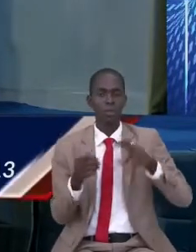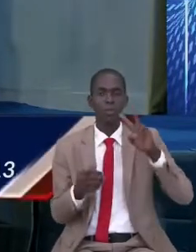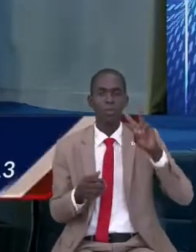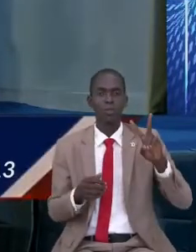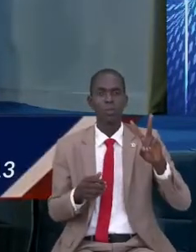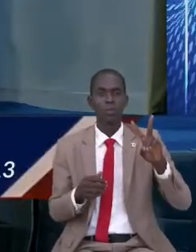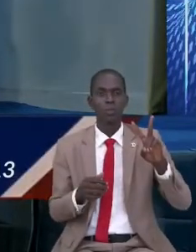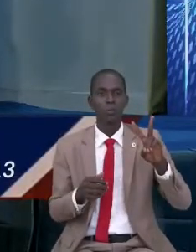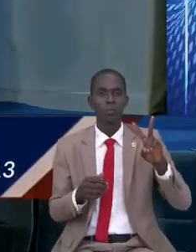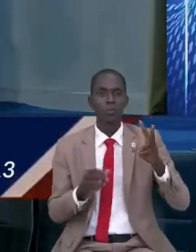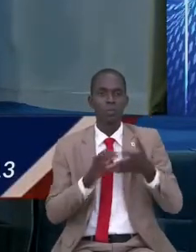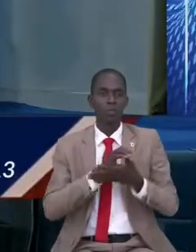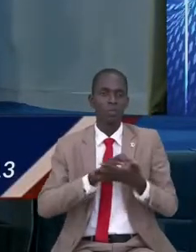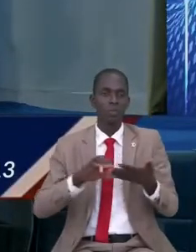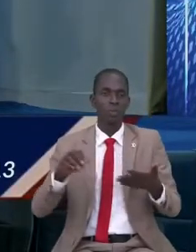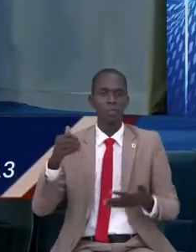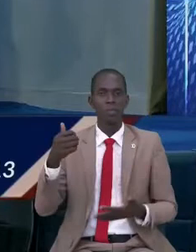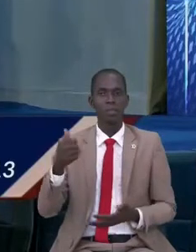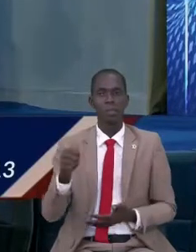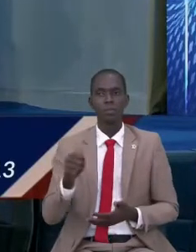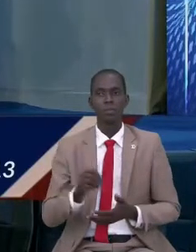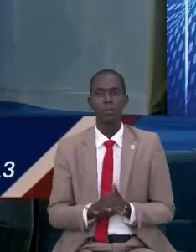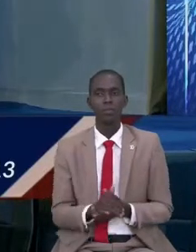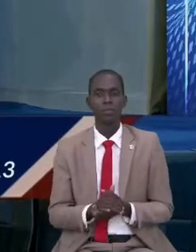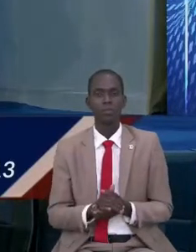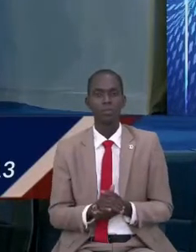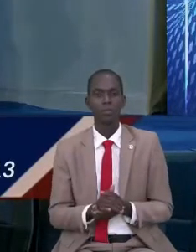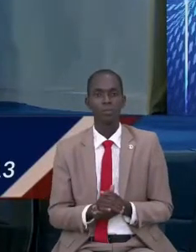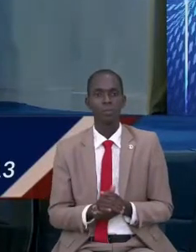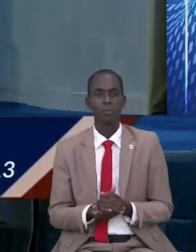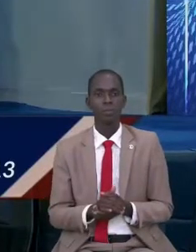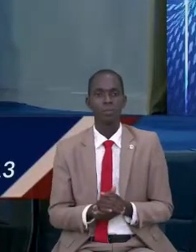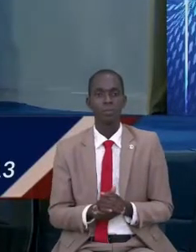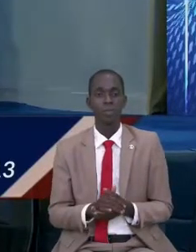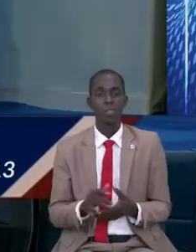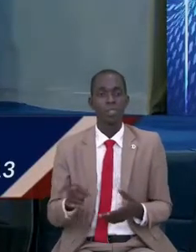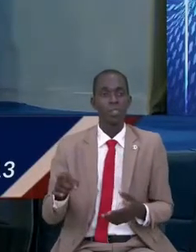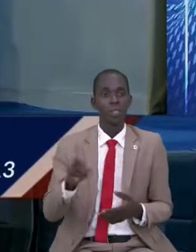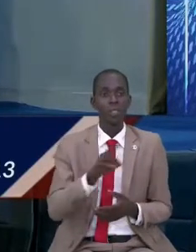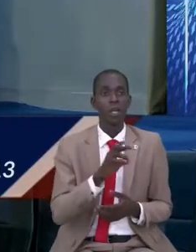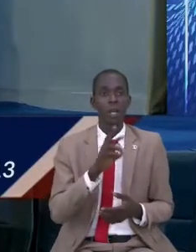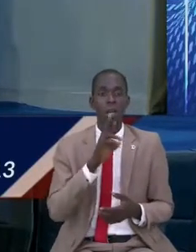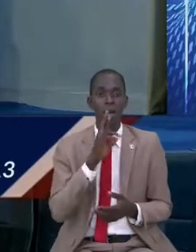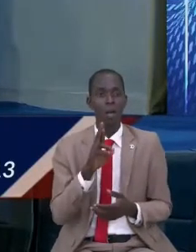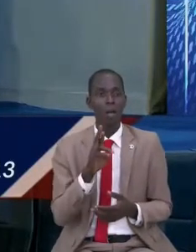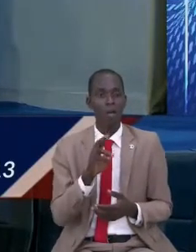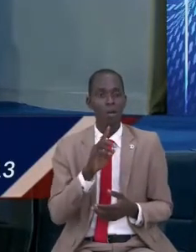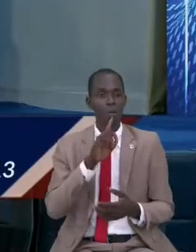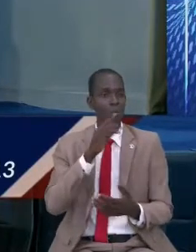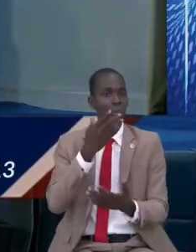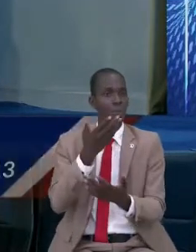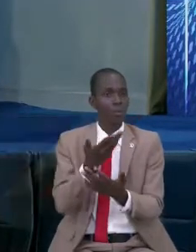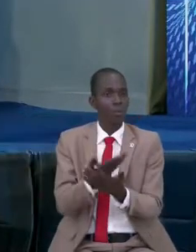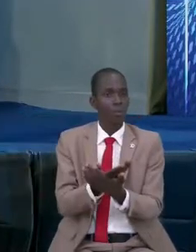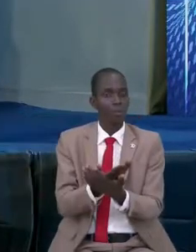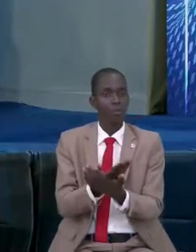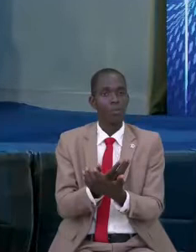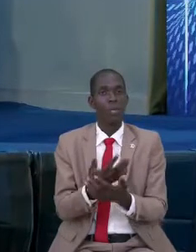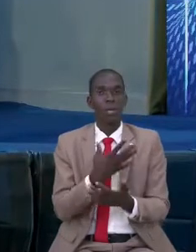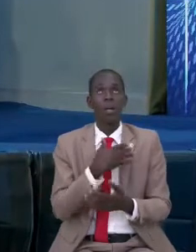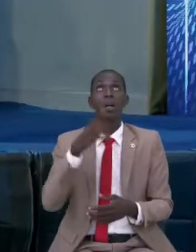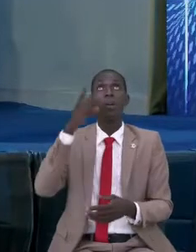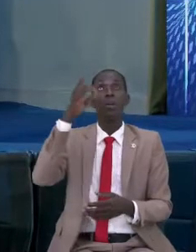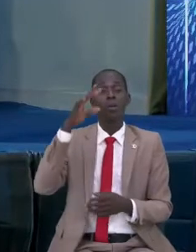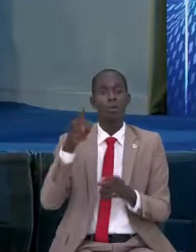2, reading there from verse 10, ye are witnesses and God also.